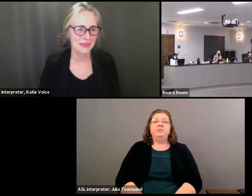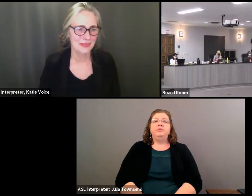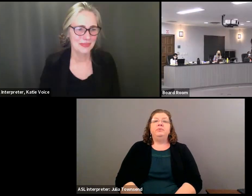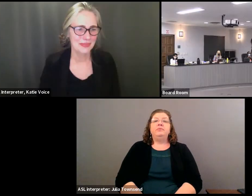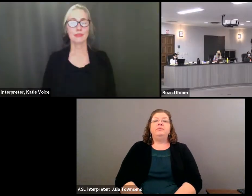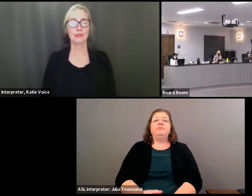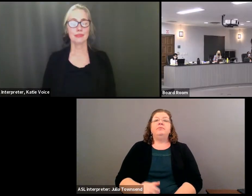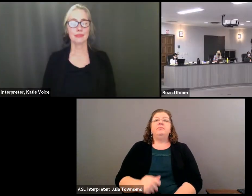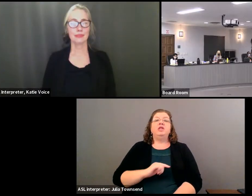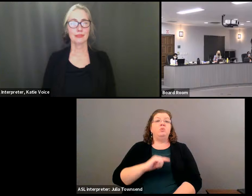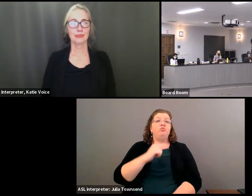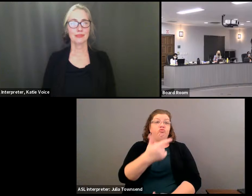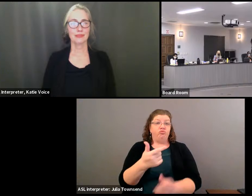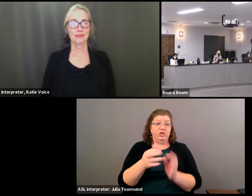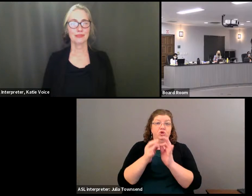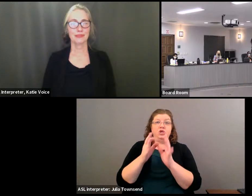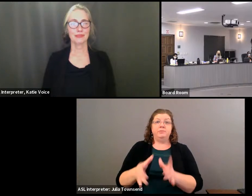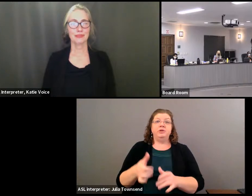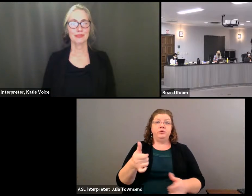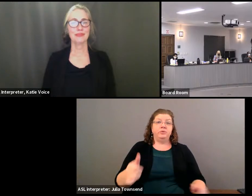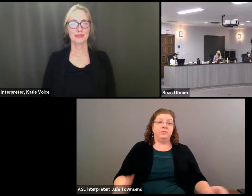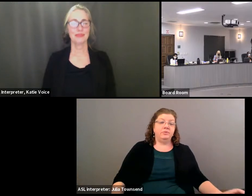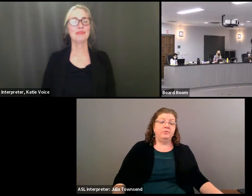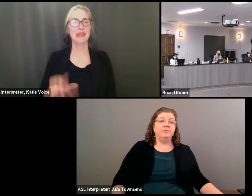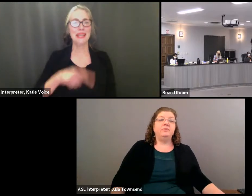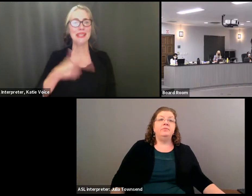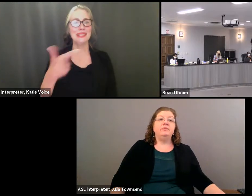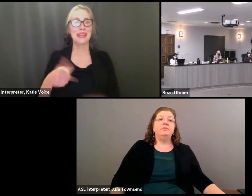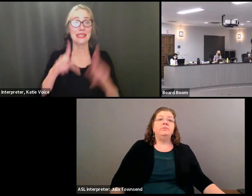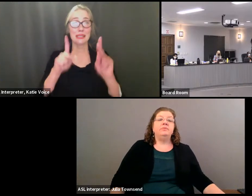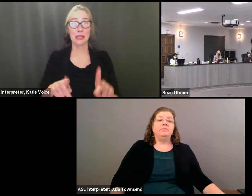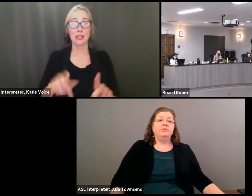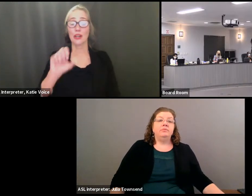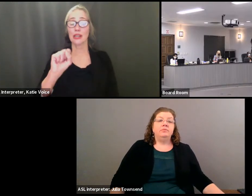Thank you. Our next speaker is Asher Tagnat.